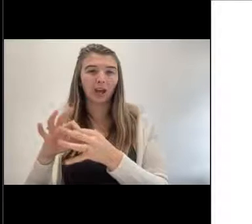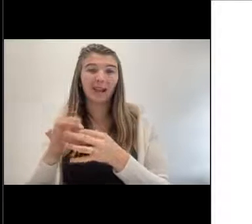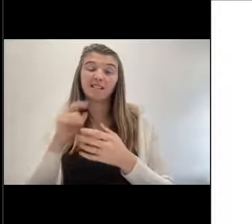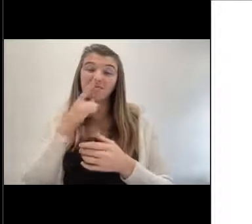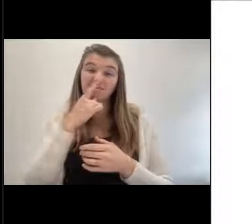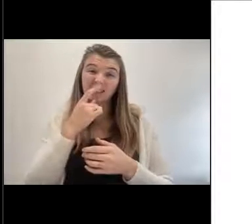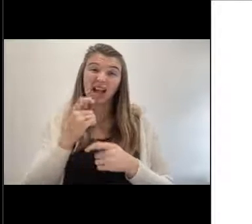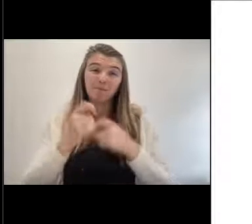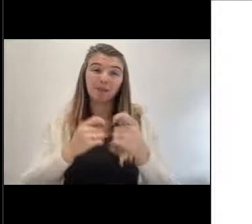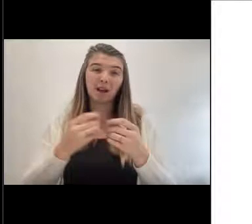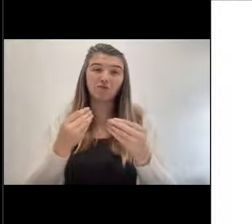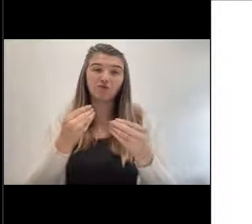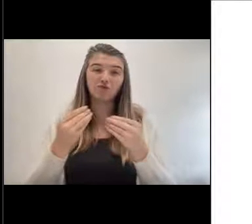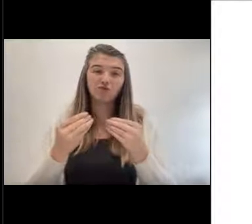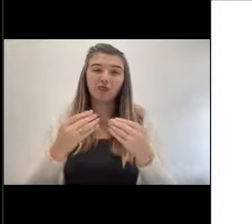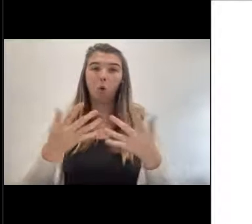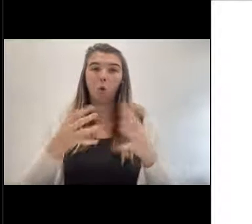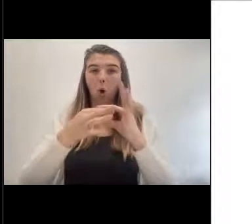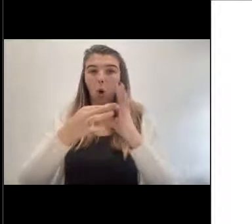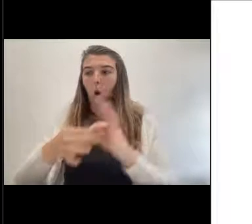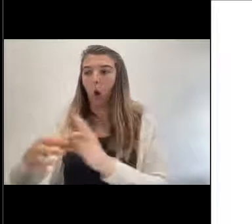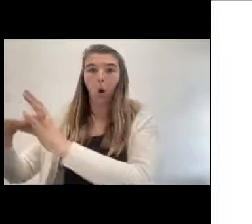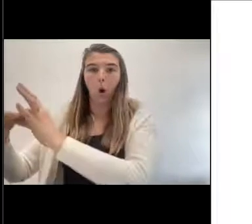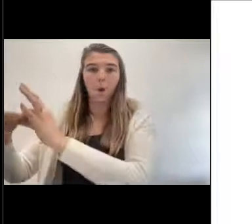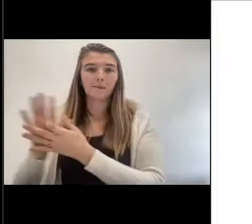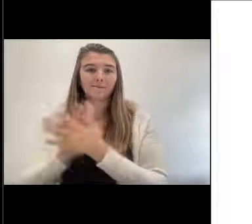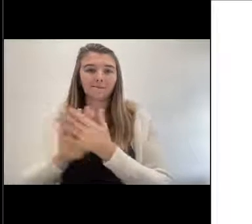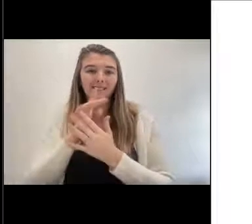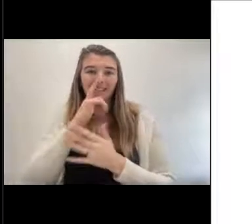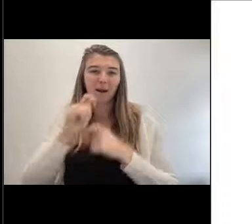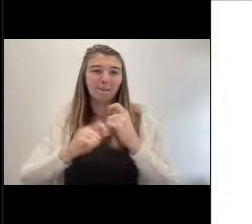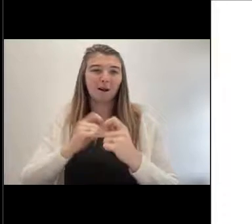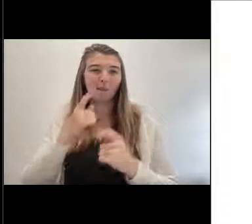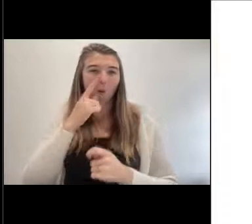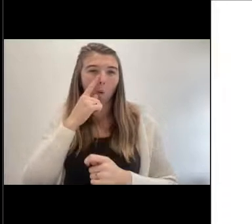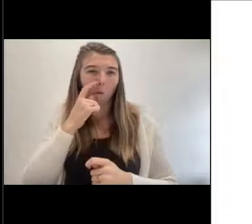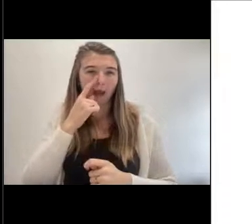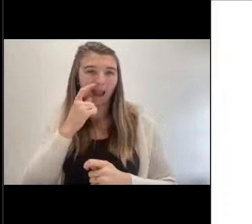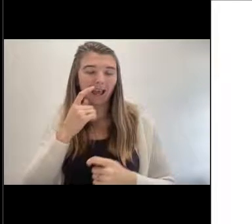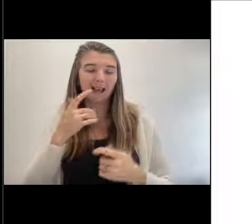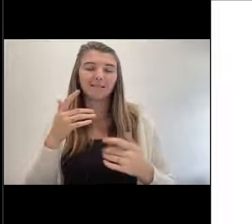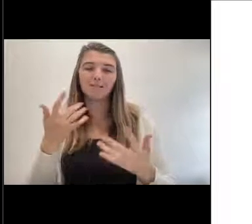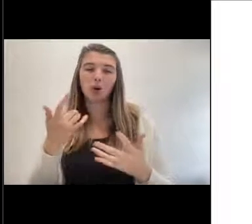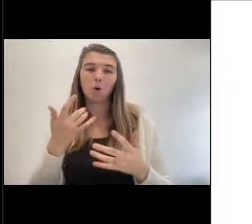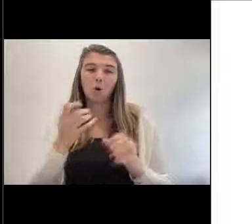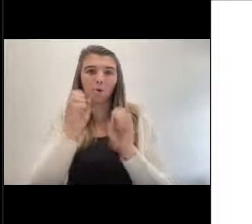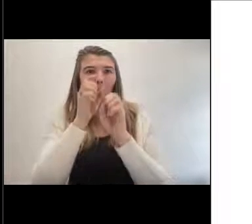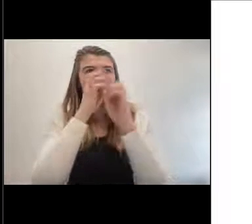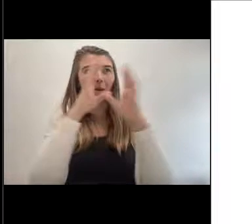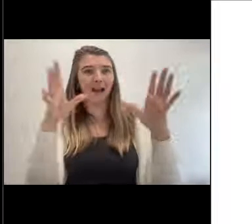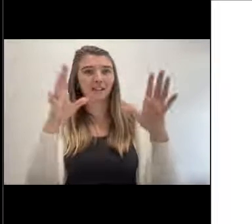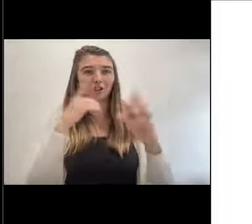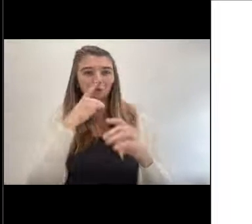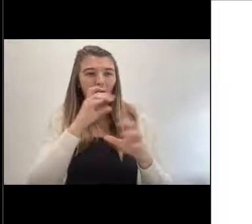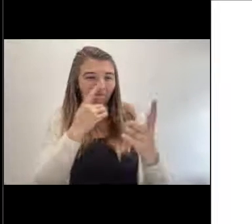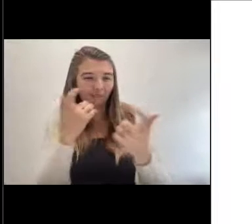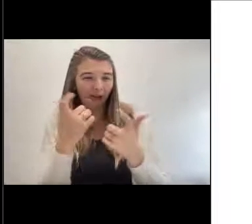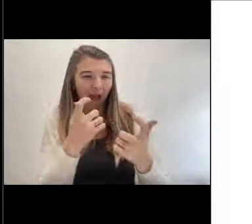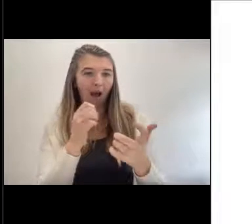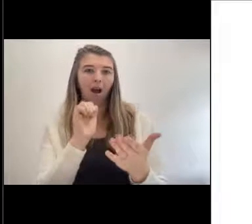they become more oily. So you can imagine if we can kind of find a satisfying composition of these